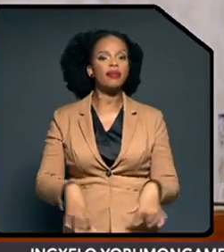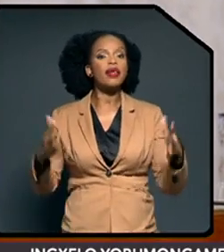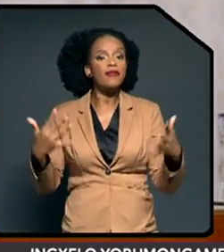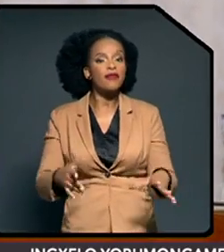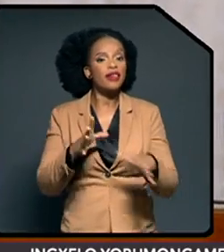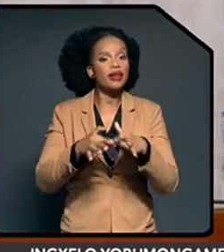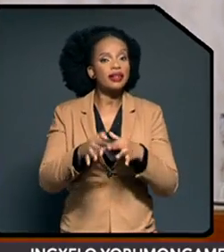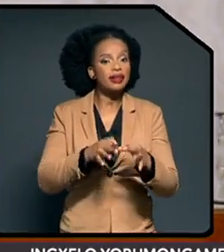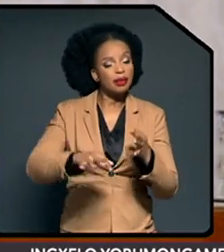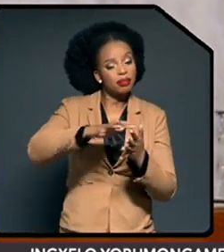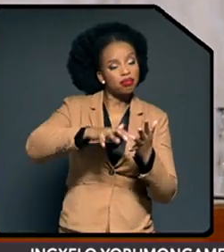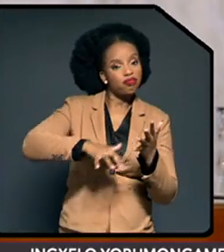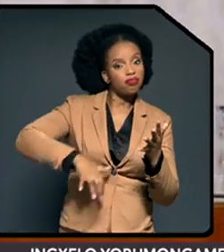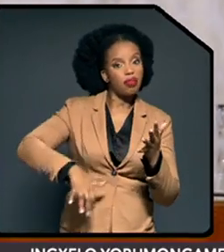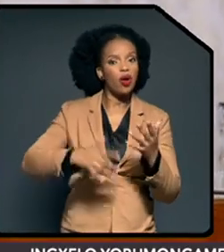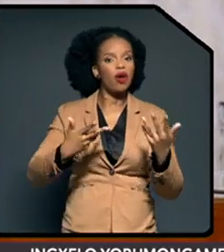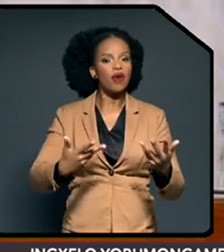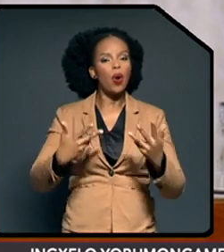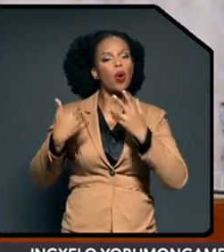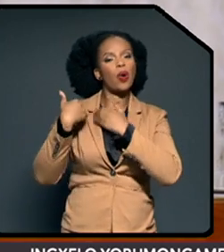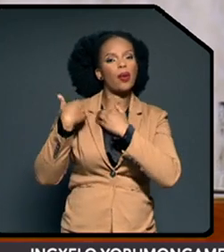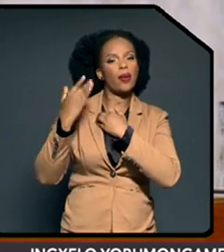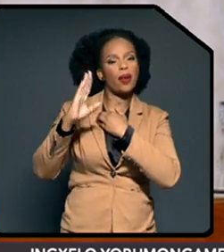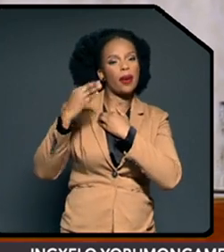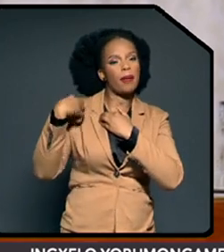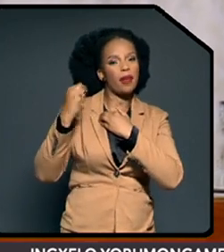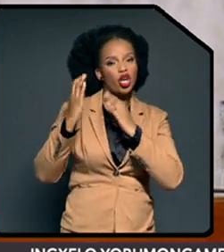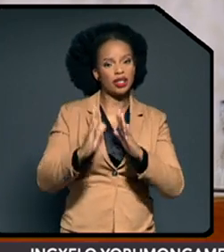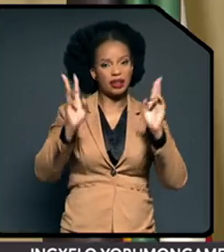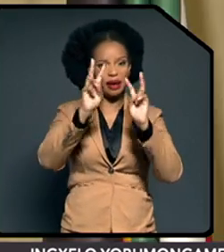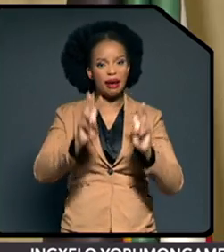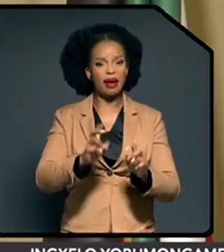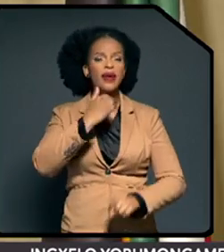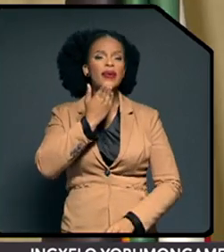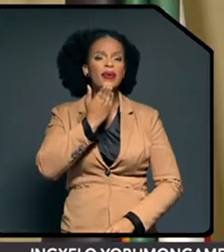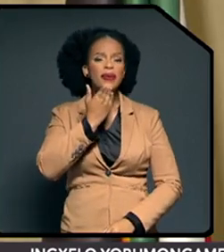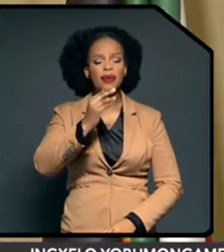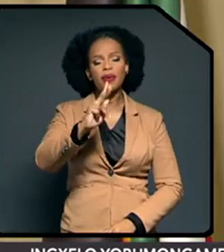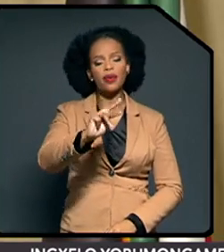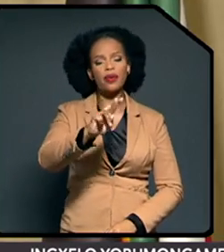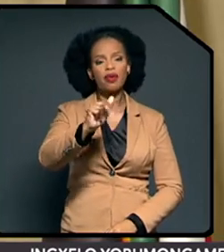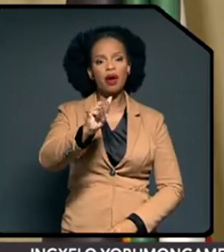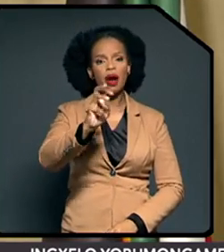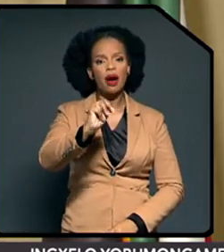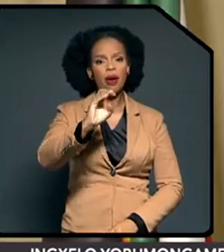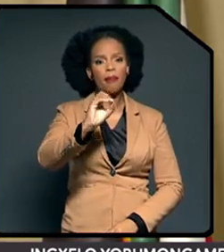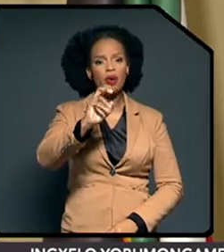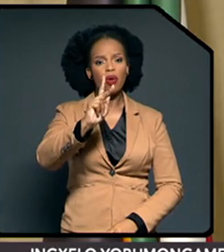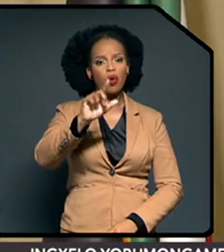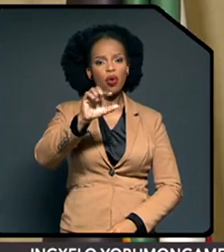owenziwa ngumphathiswa wombane kweli ugqirha Rhoqo Ramogopa. He has hit the ground running.